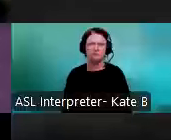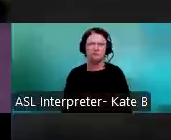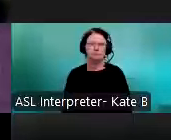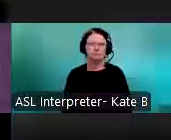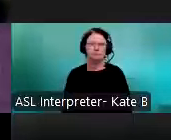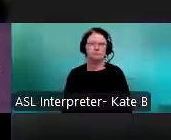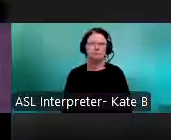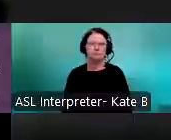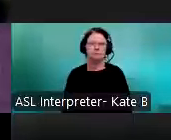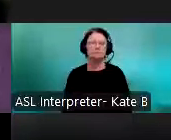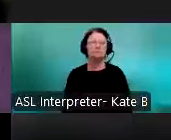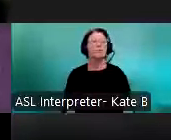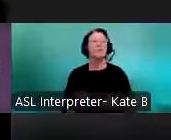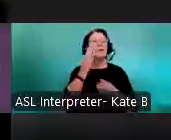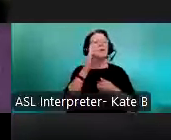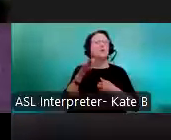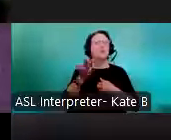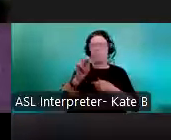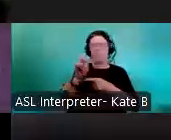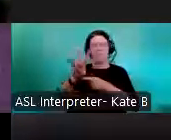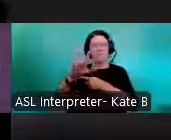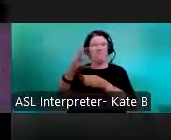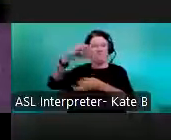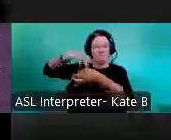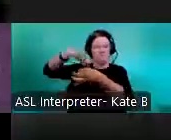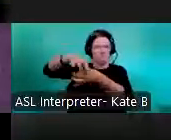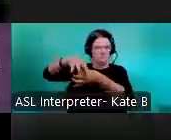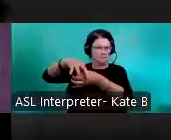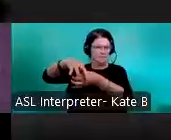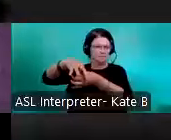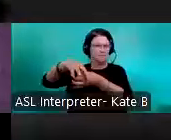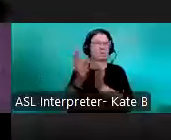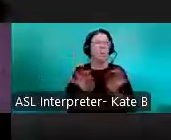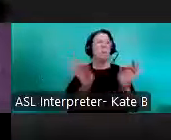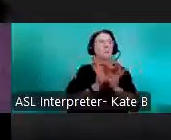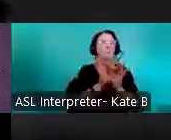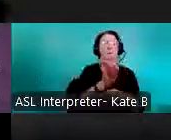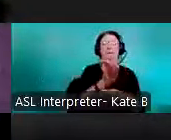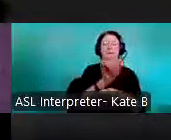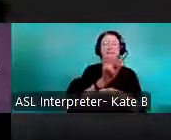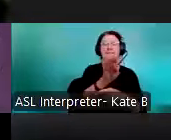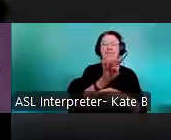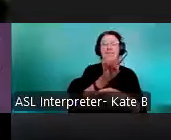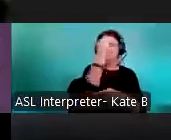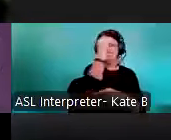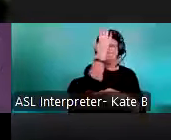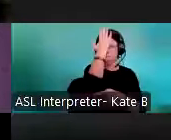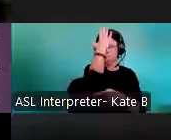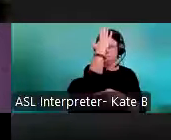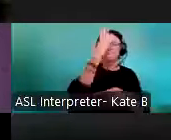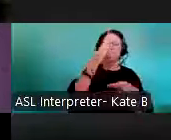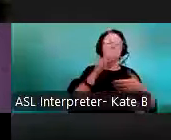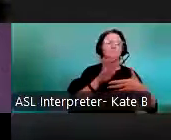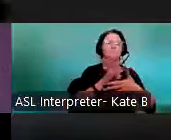So as you know, the general election is coming up on the 5th. Here are some key dates that you can refer back to. You